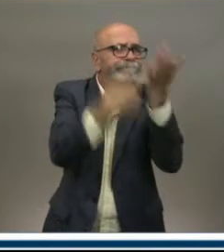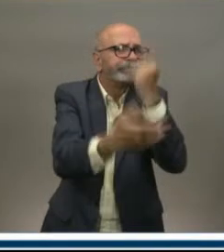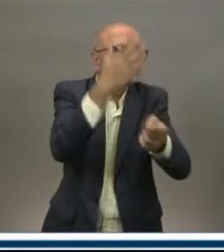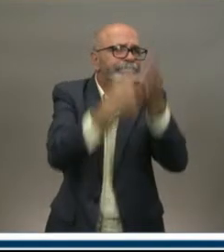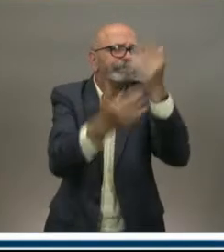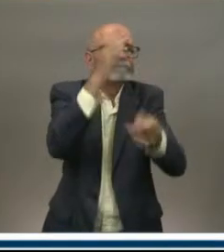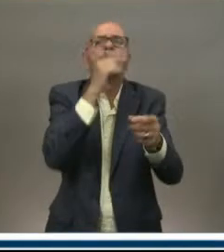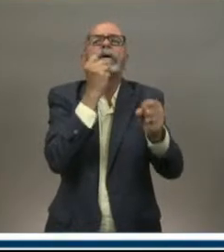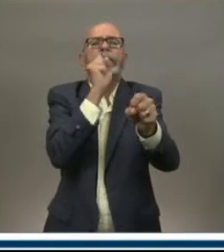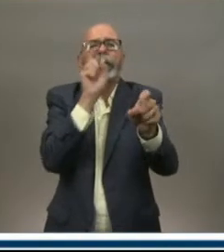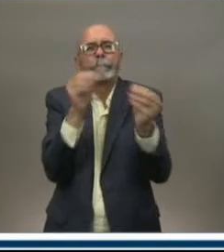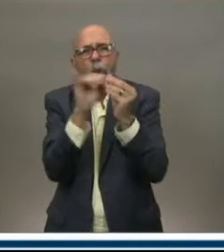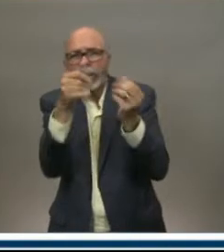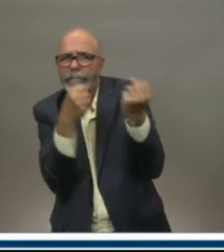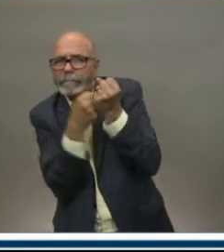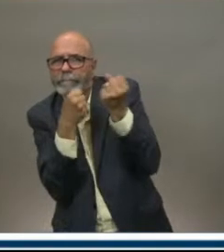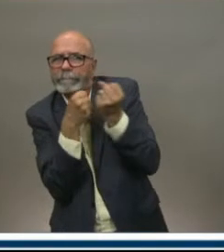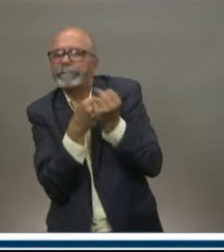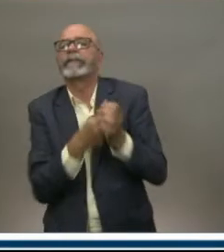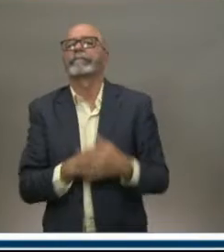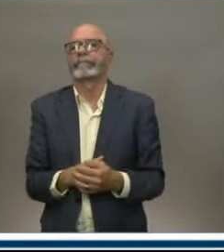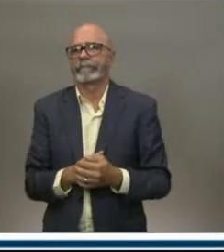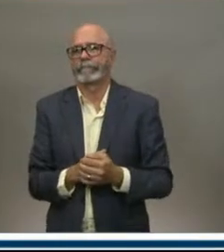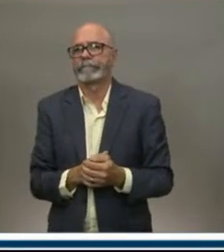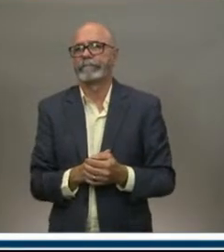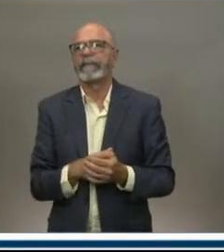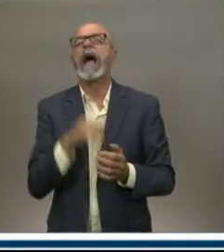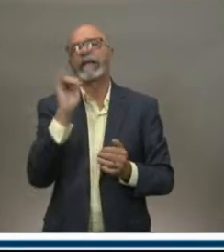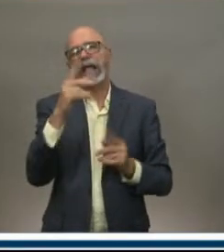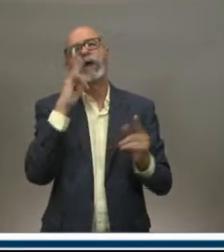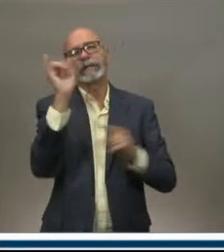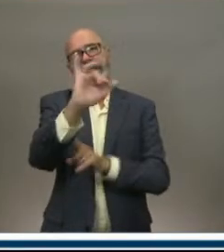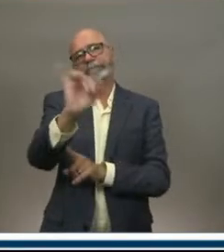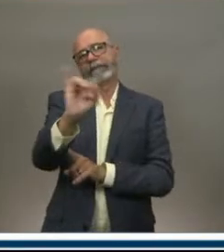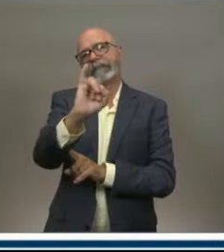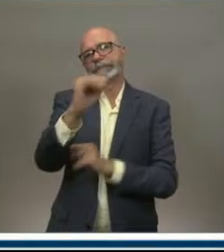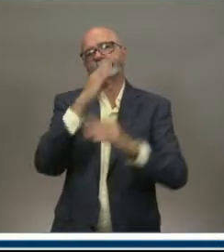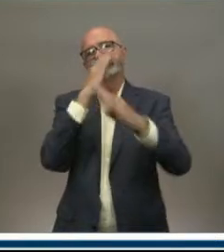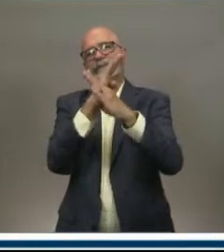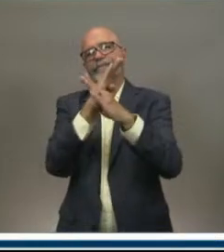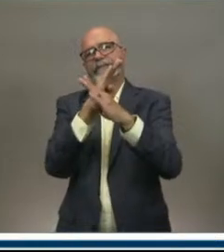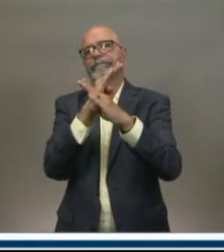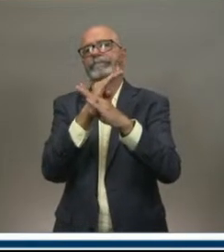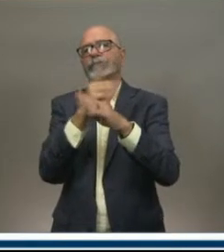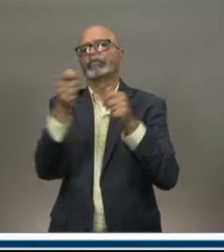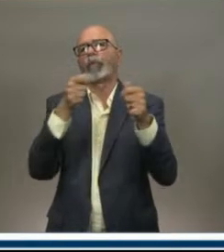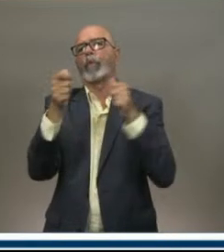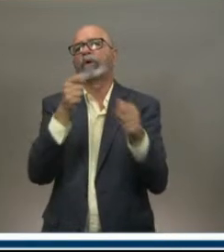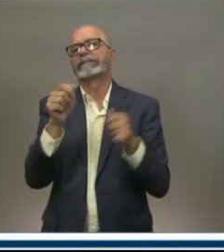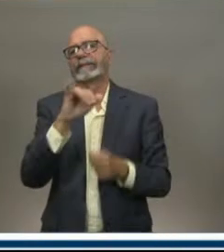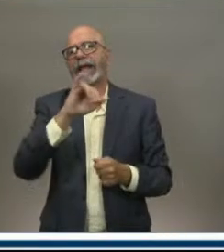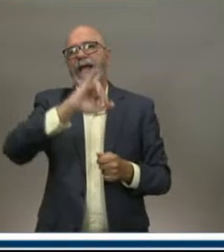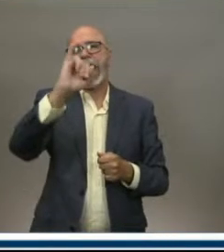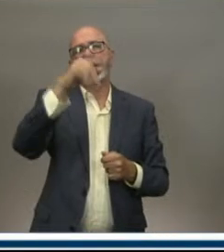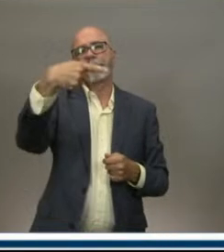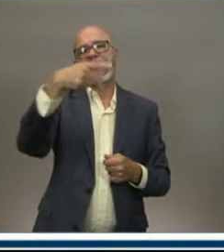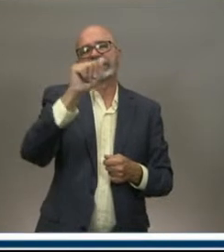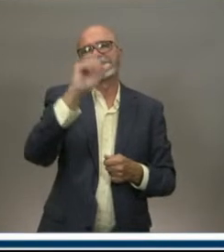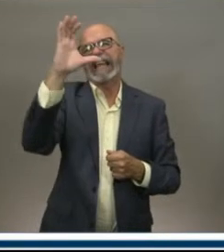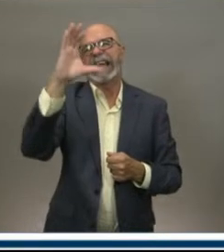of people. So that's the infection prevention control, kind of that stepped level of support that would be made